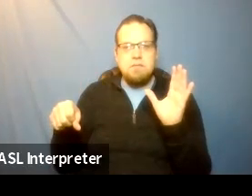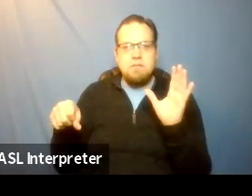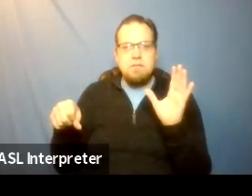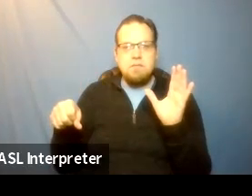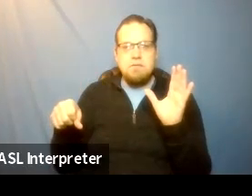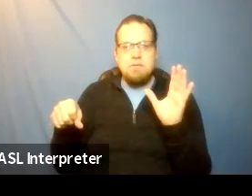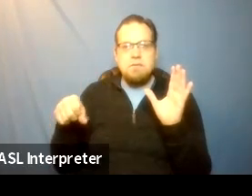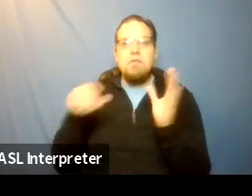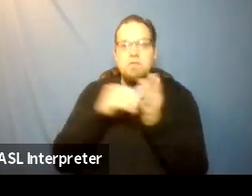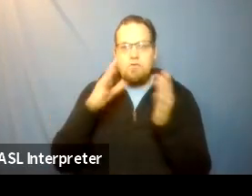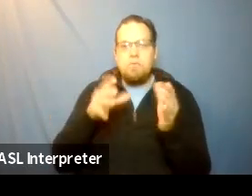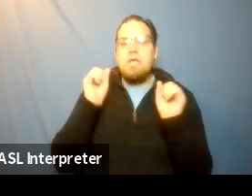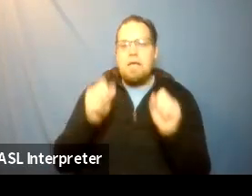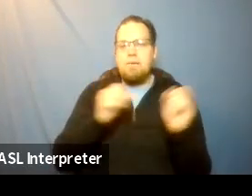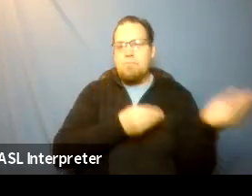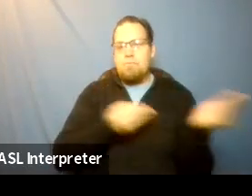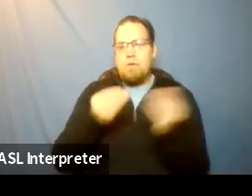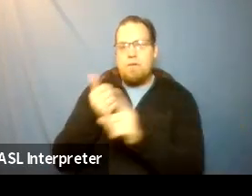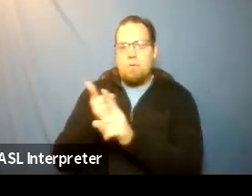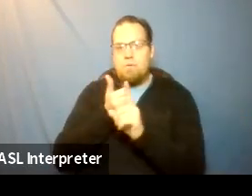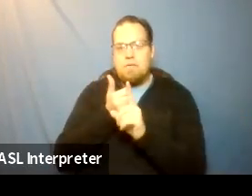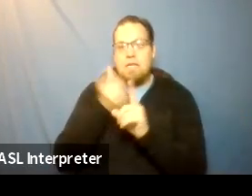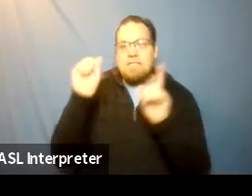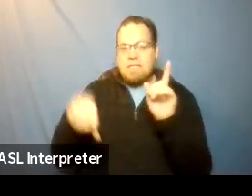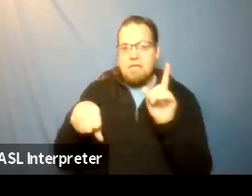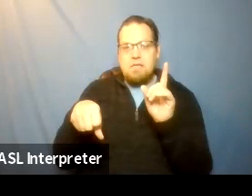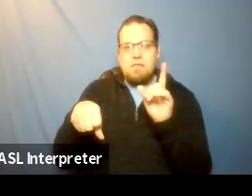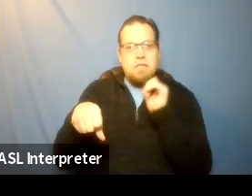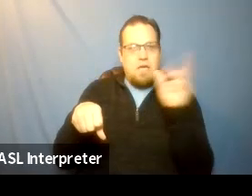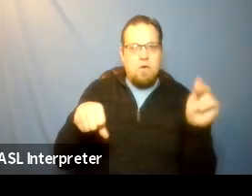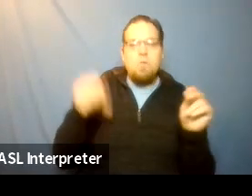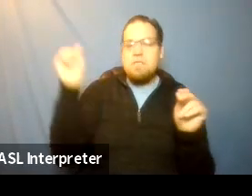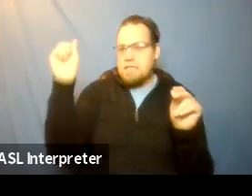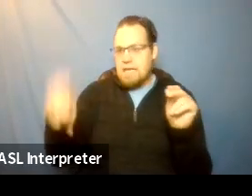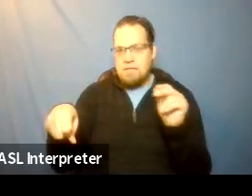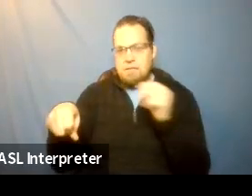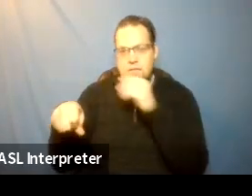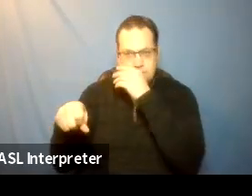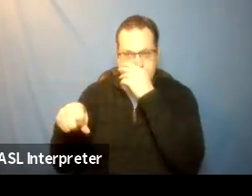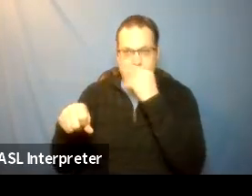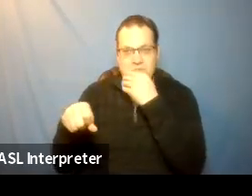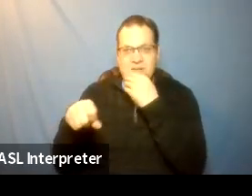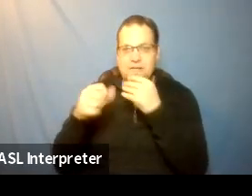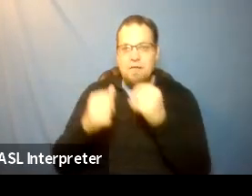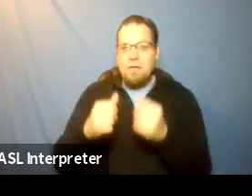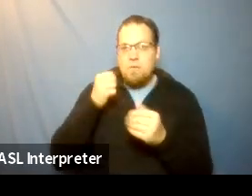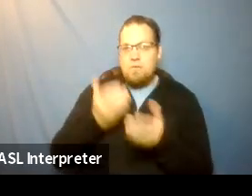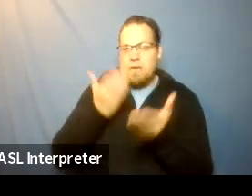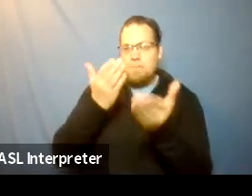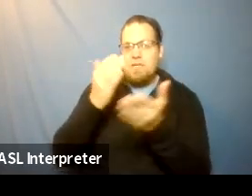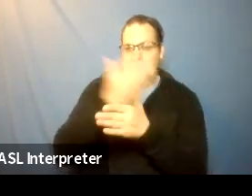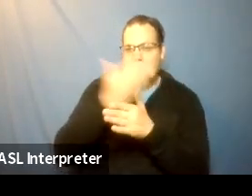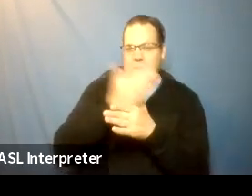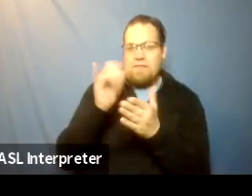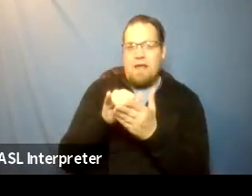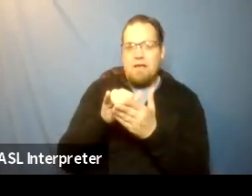Yeah, students could bring their own hand sanitizer. So that is a yes and not a no? That is a yes. Okay. I wouldn't recommend sharing it with others. I would recommend,